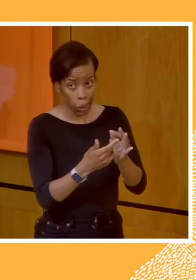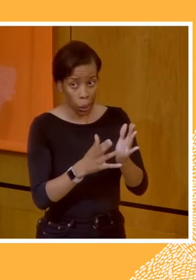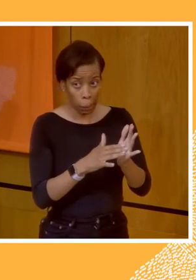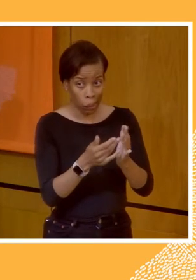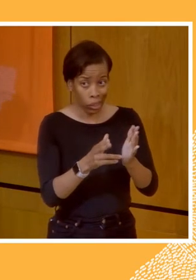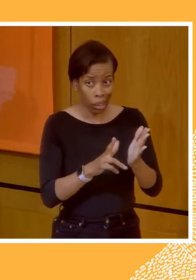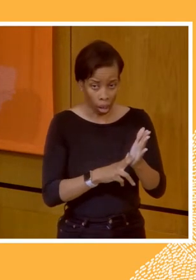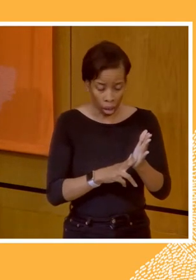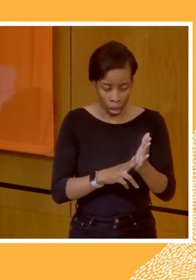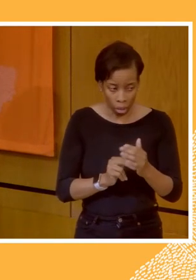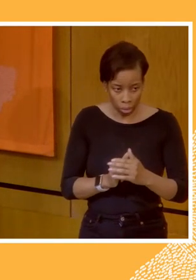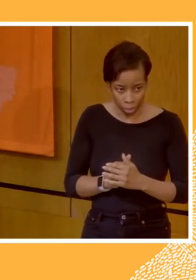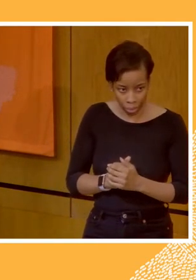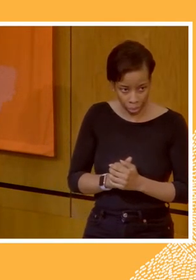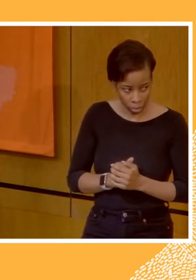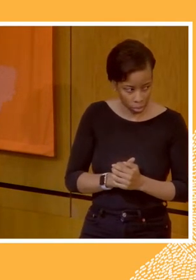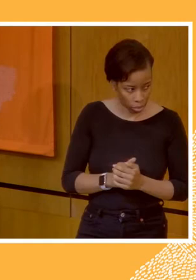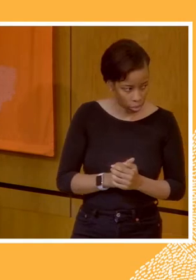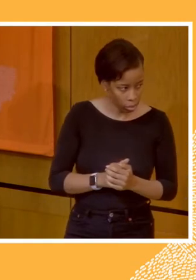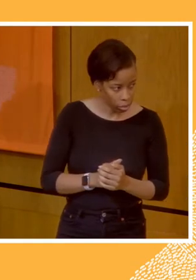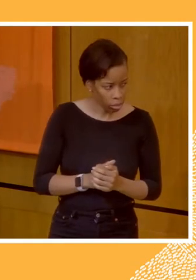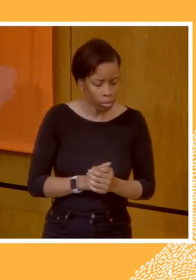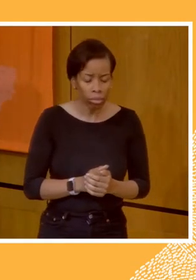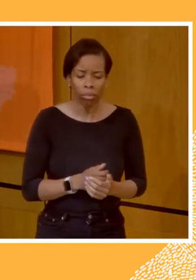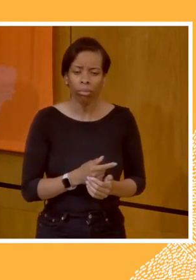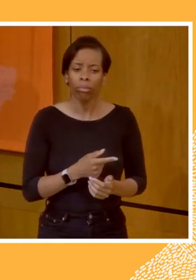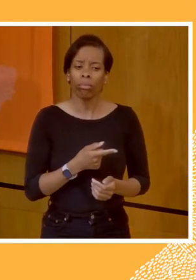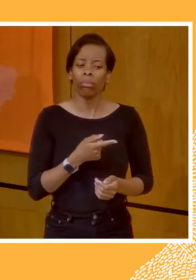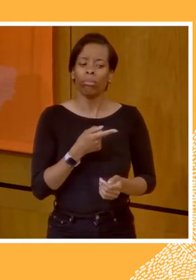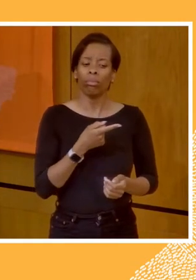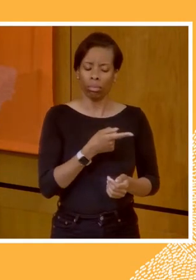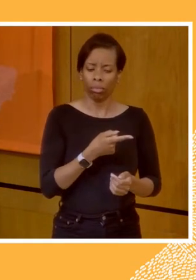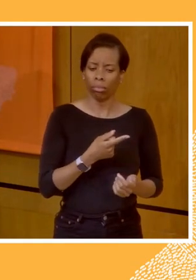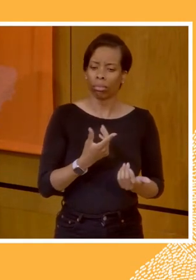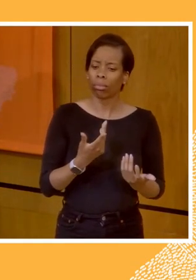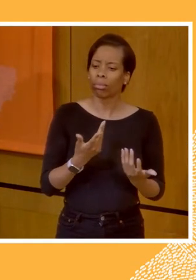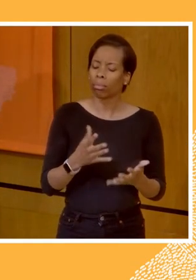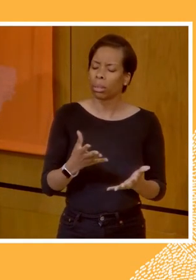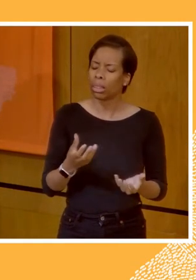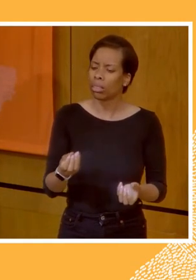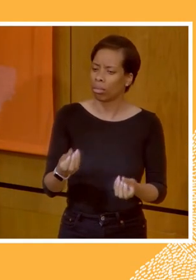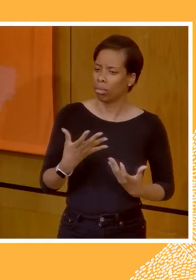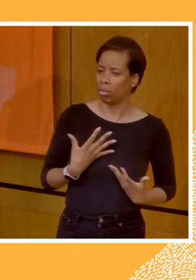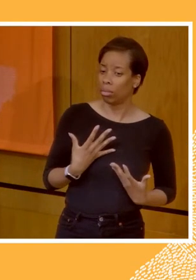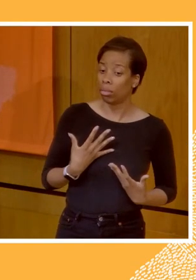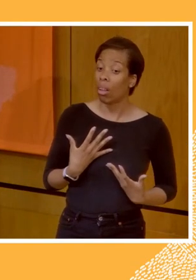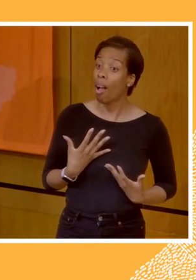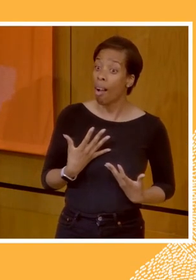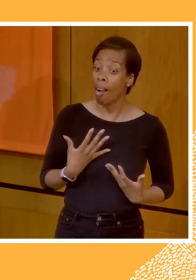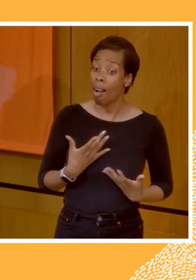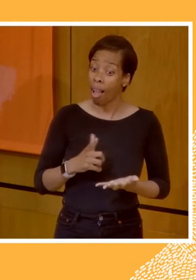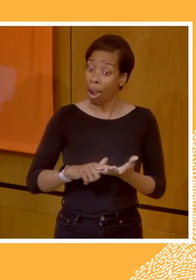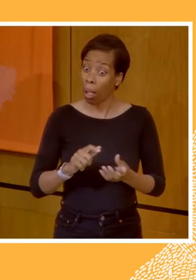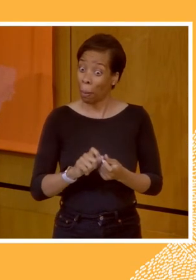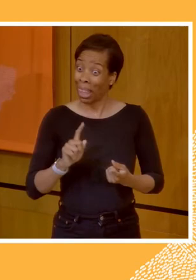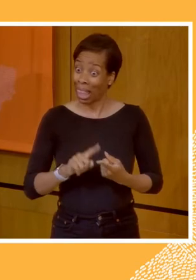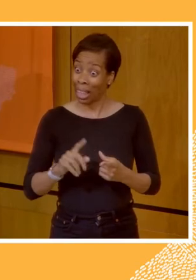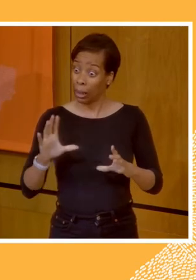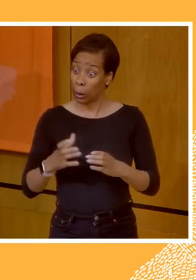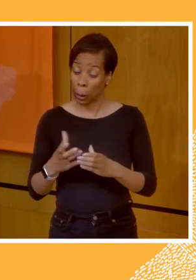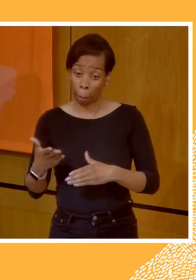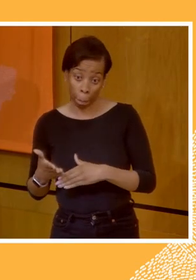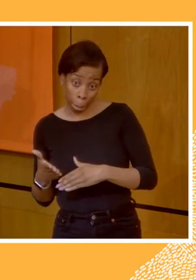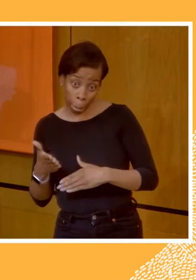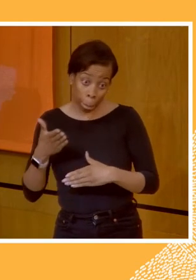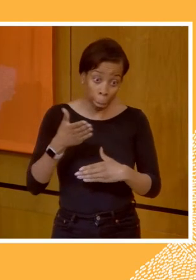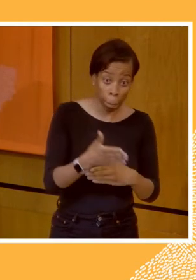you first came across the idea of making a podcast, so when you first heard that, you know, the Land Body Ecologies podcast is in